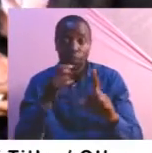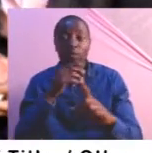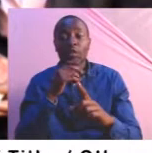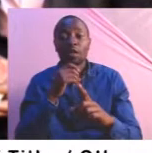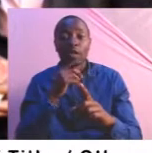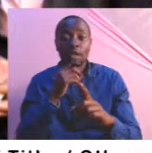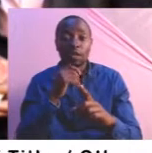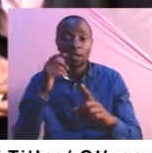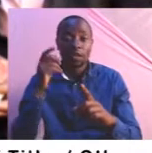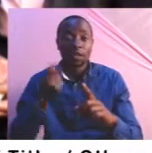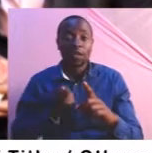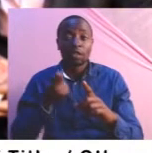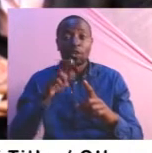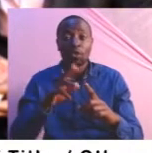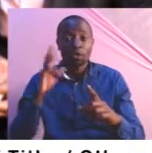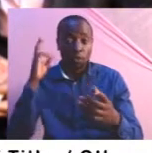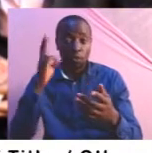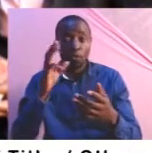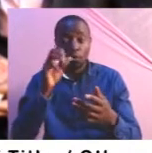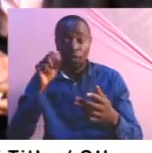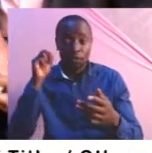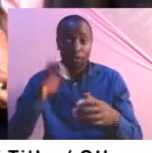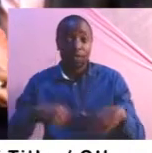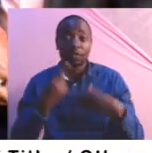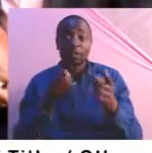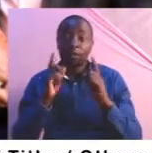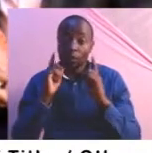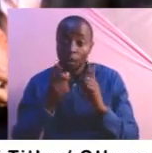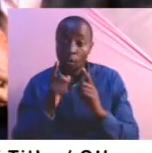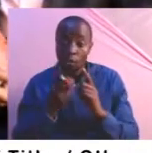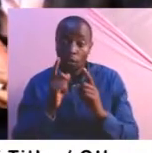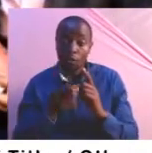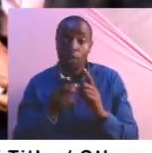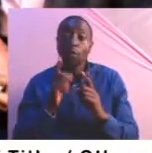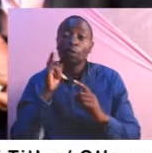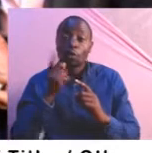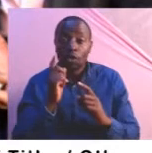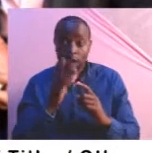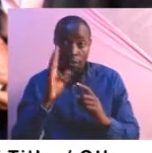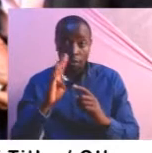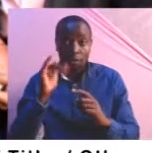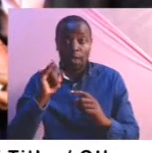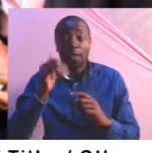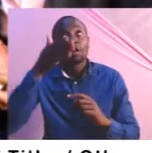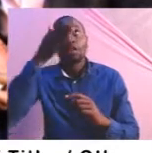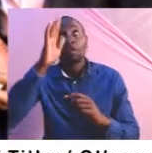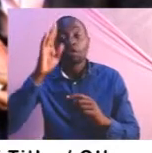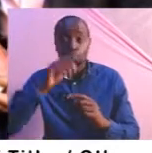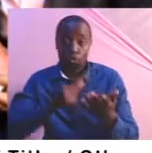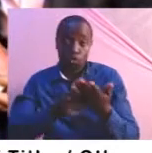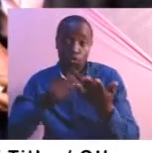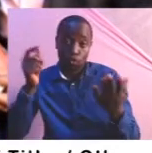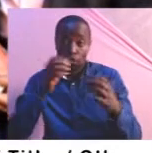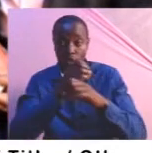that he had already been given enough warning as he was going forward. He had been given warning by God, don't go. He had been given